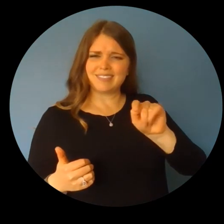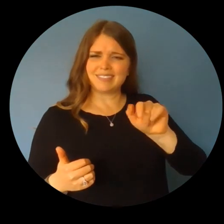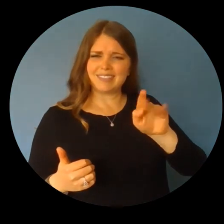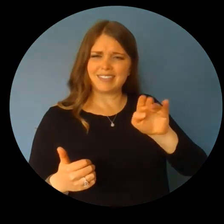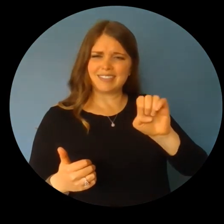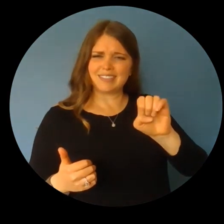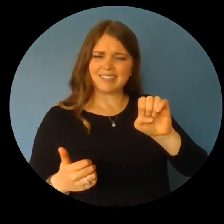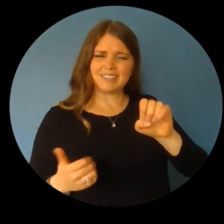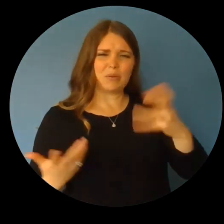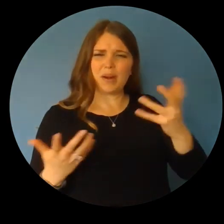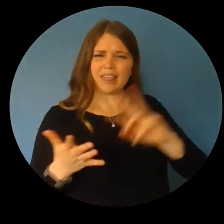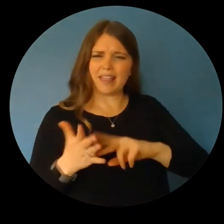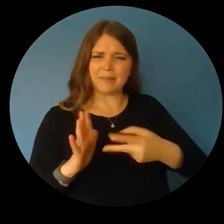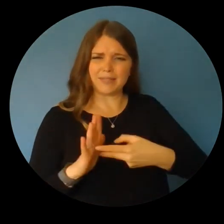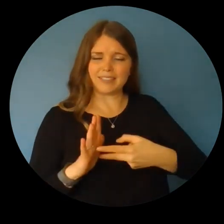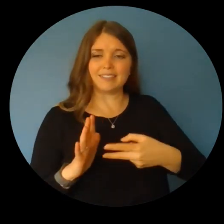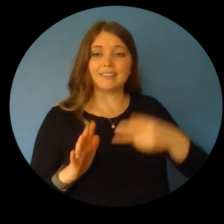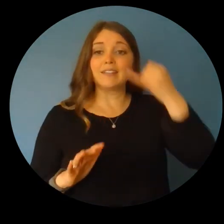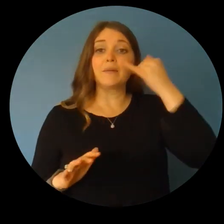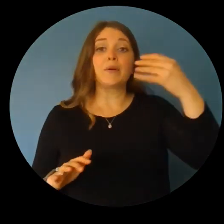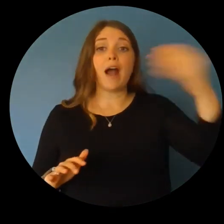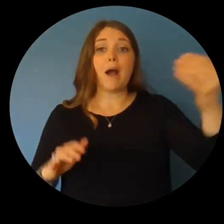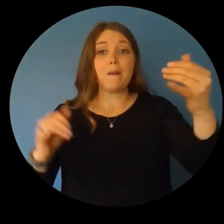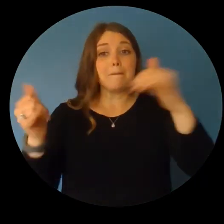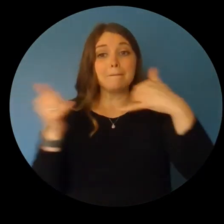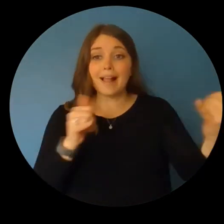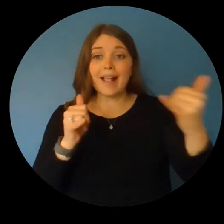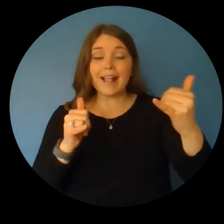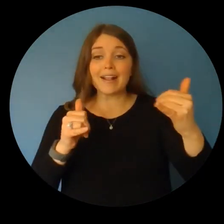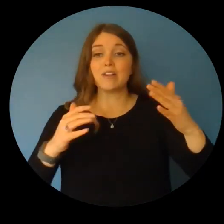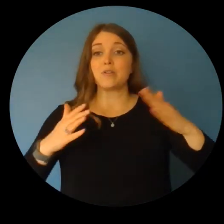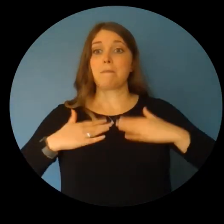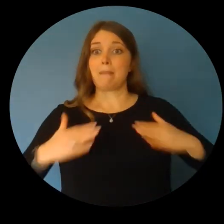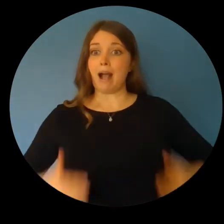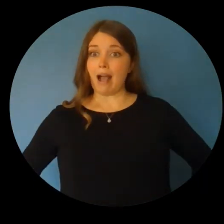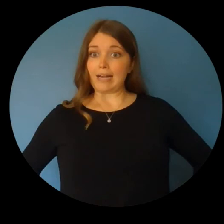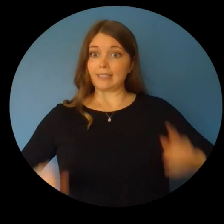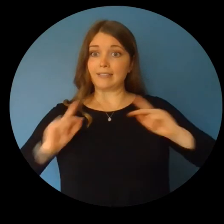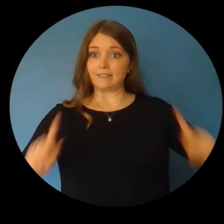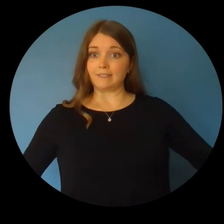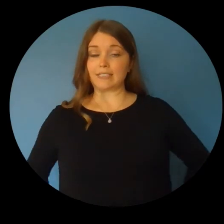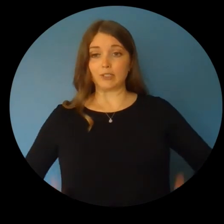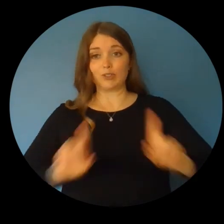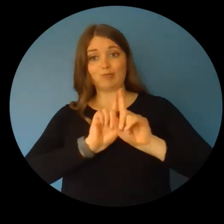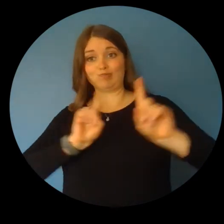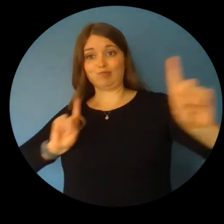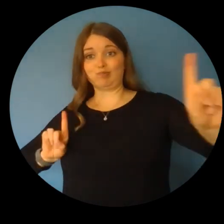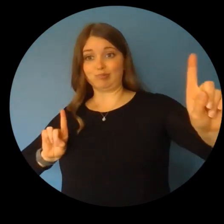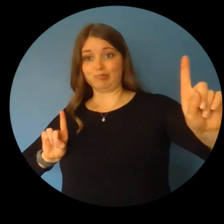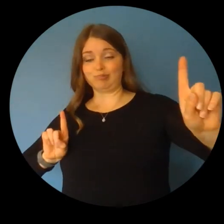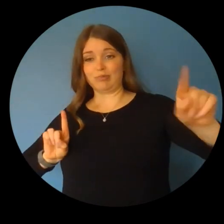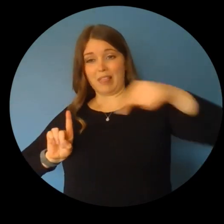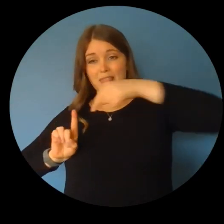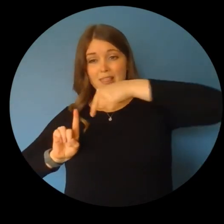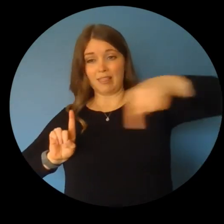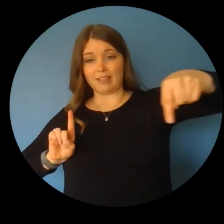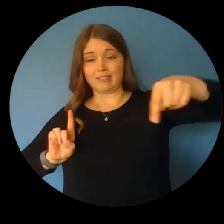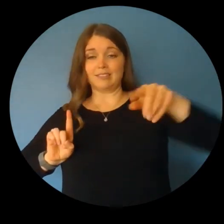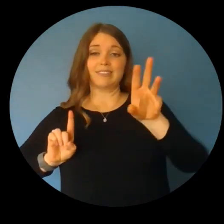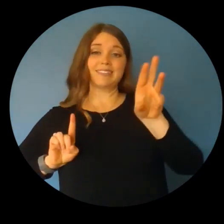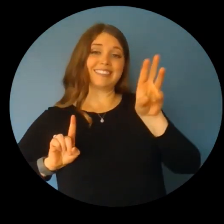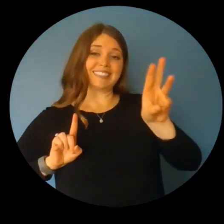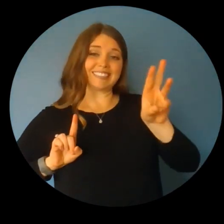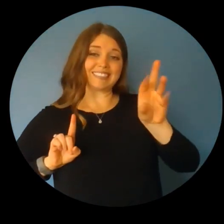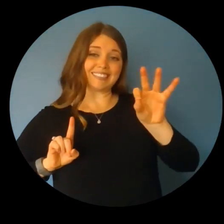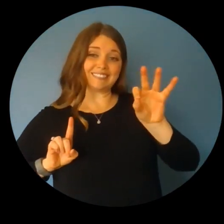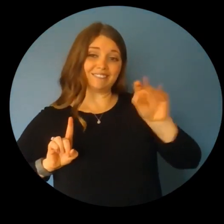you is that you want to keep a physical distance in between you and your friends. So 6 feet is the rule of thumb. And